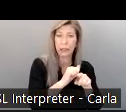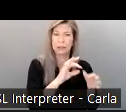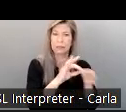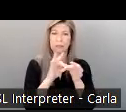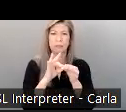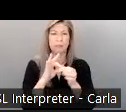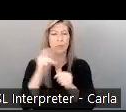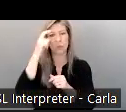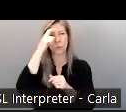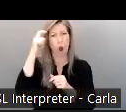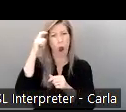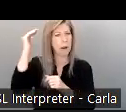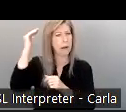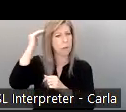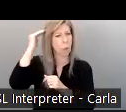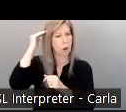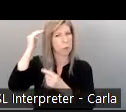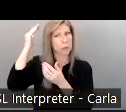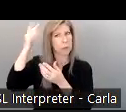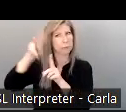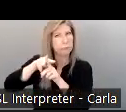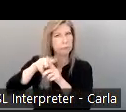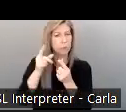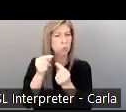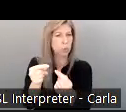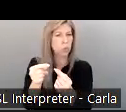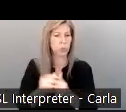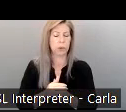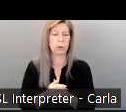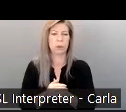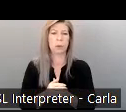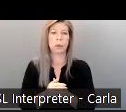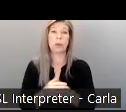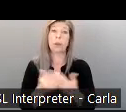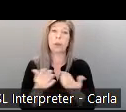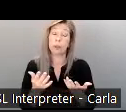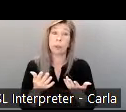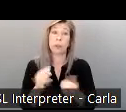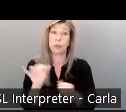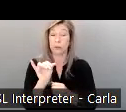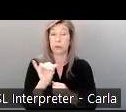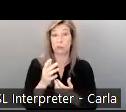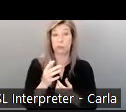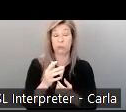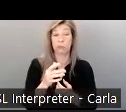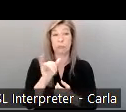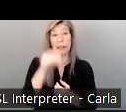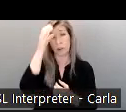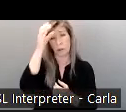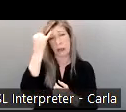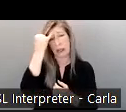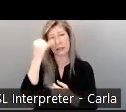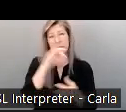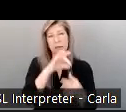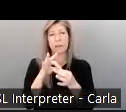There's also the concept of low impact debriefing that is an